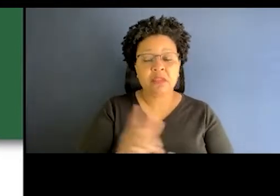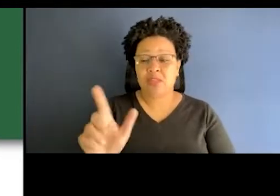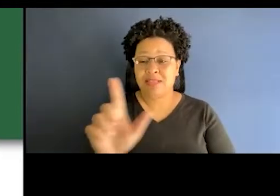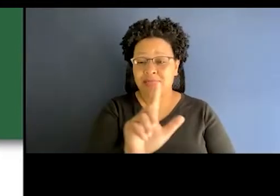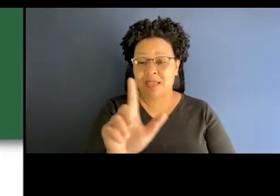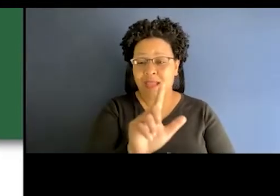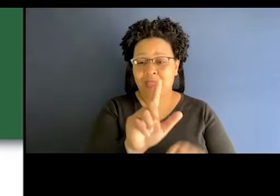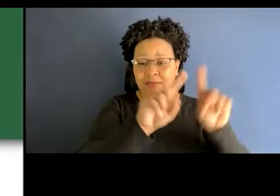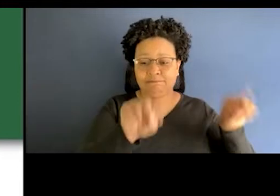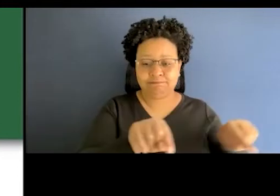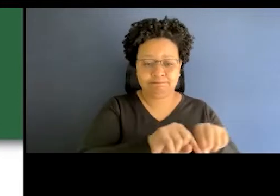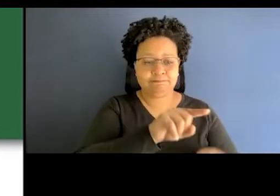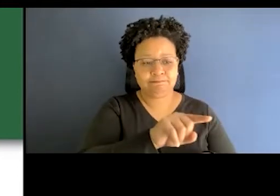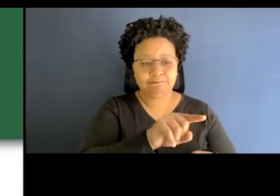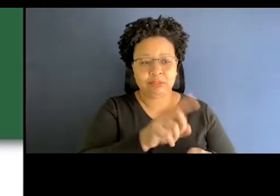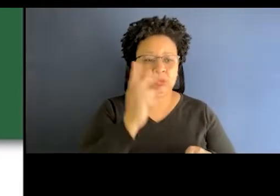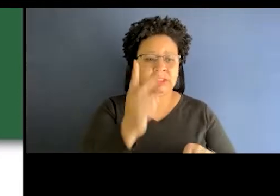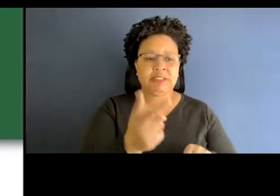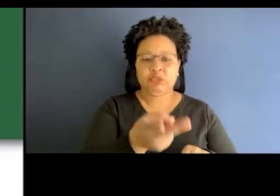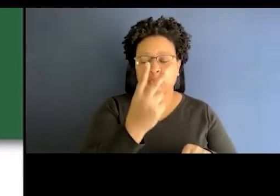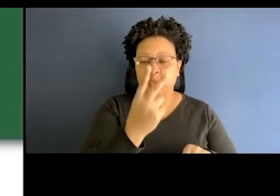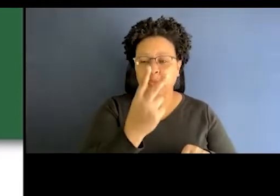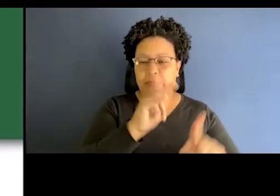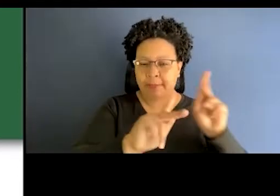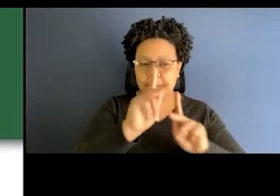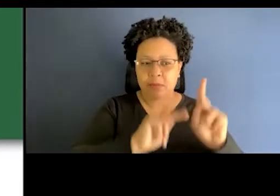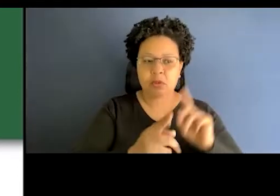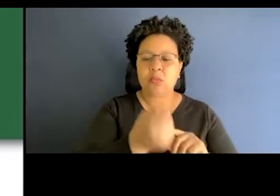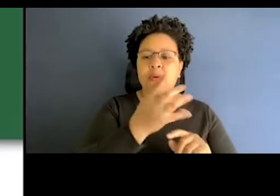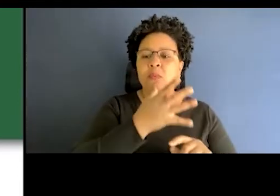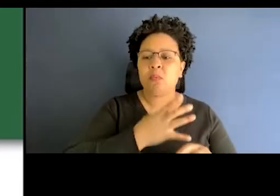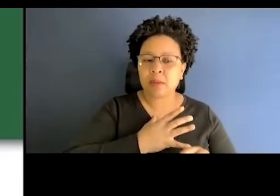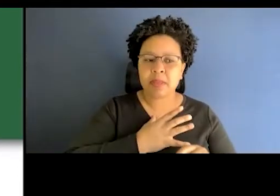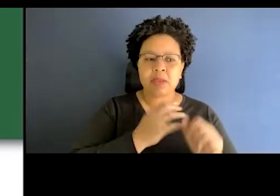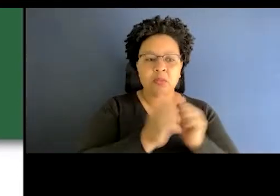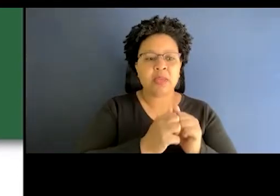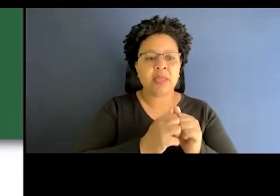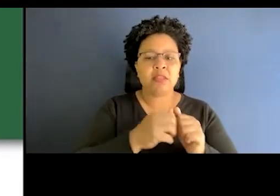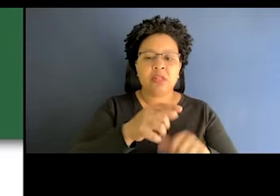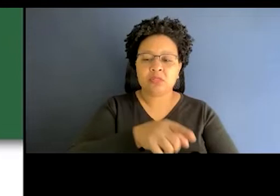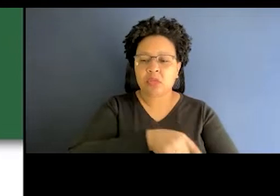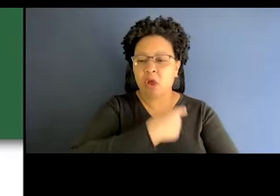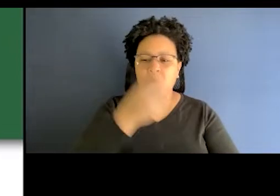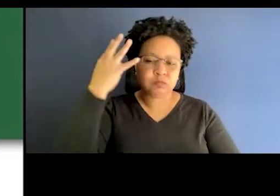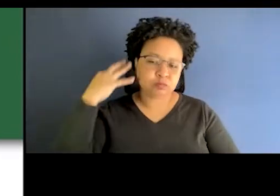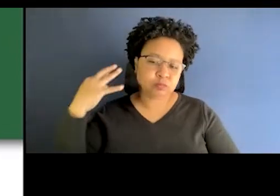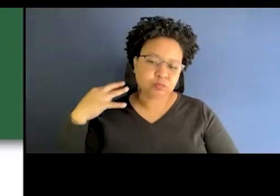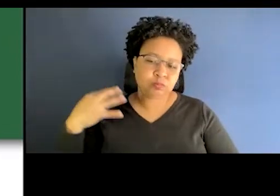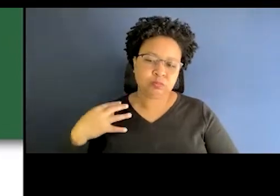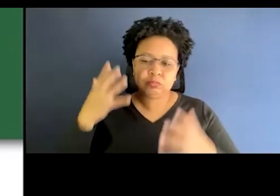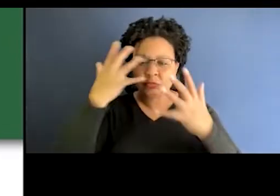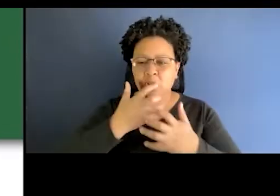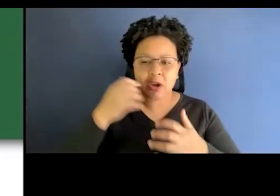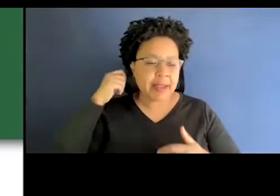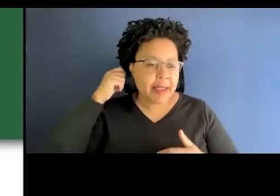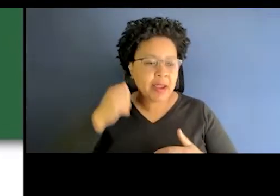see a picture of two people, one woman with long dark hair and graduation